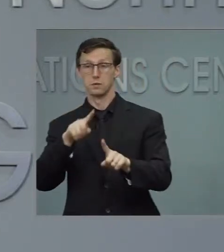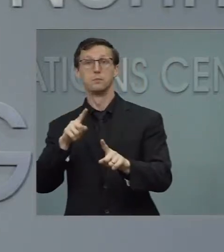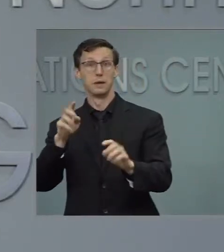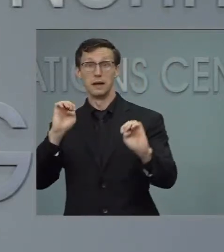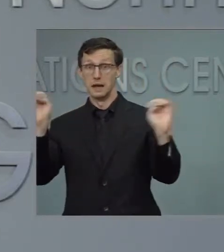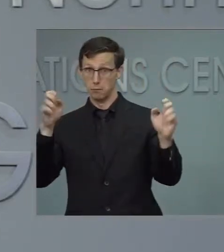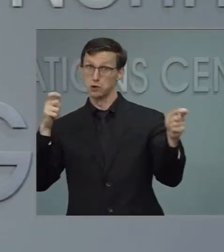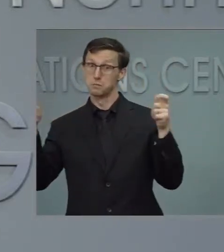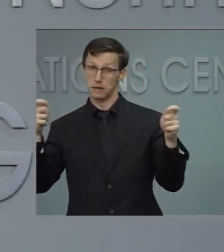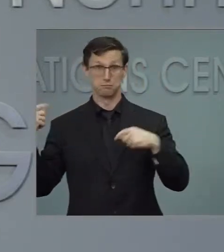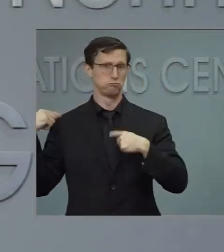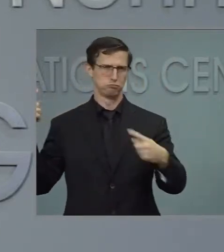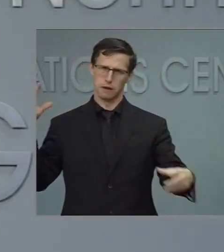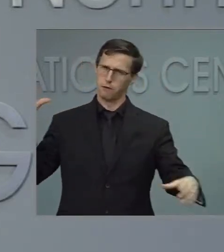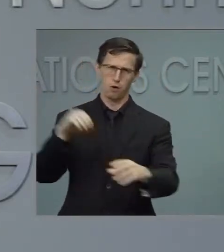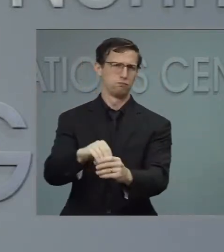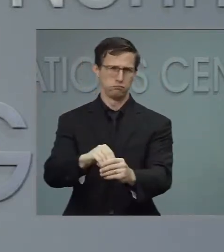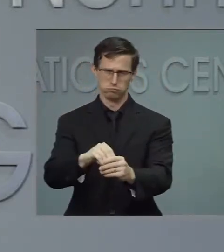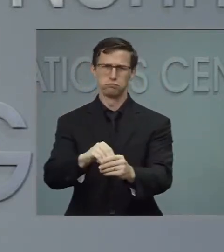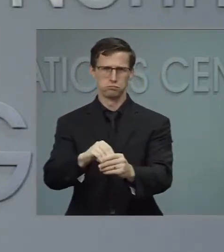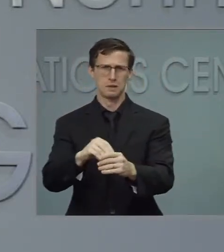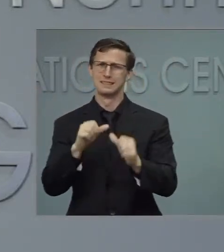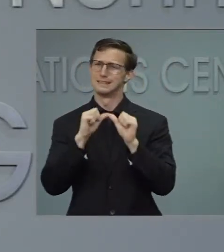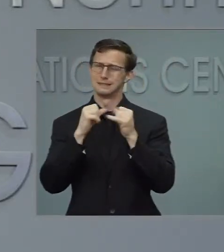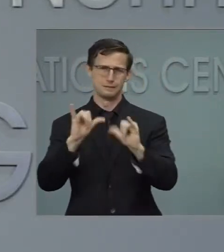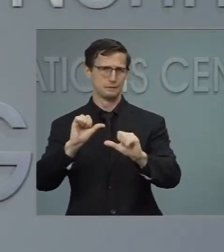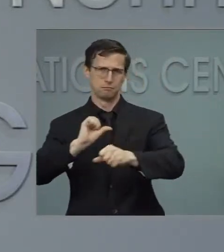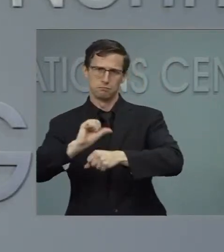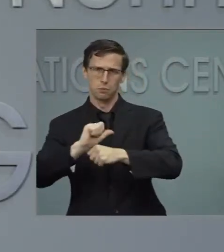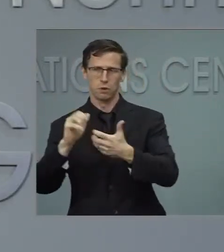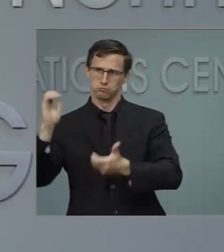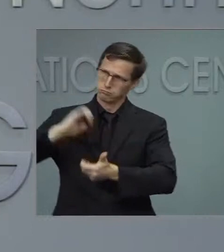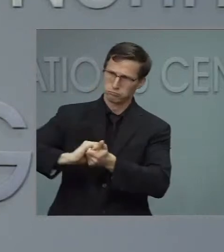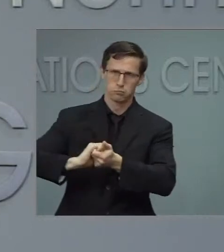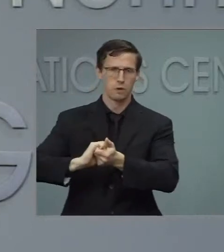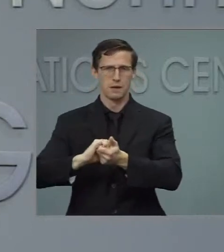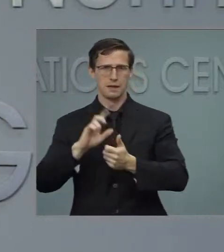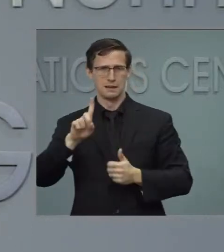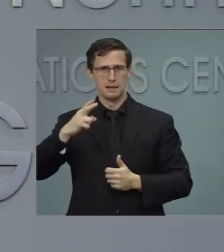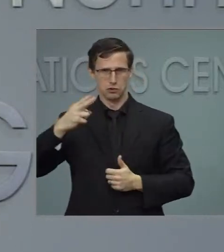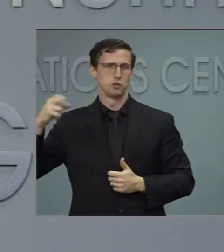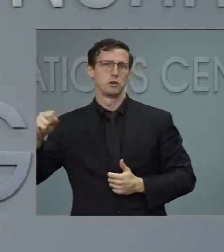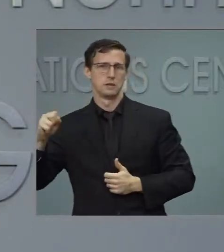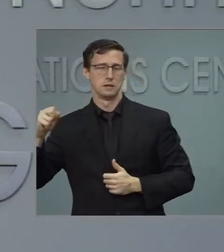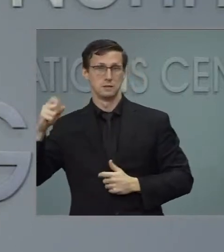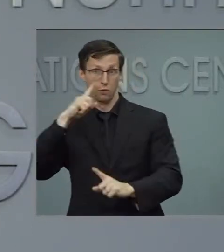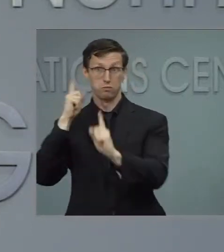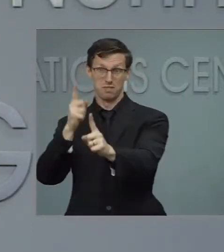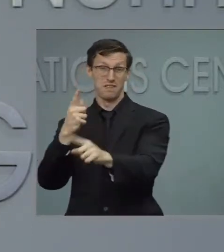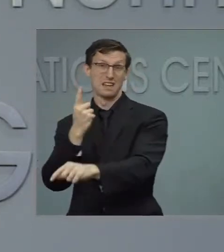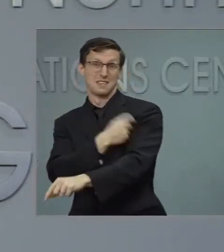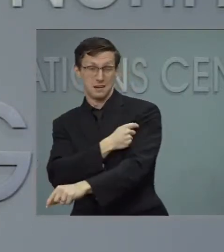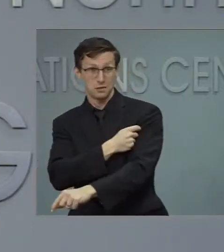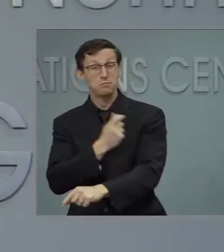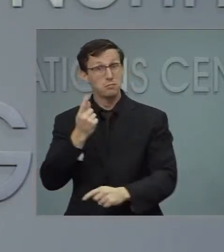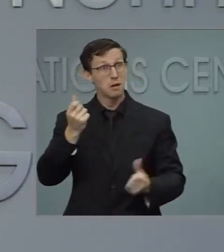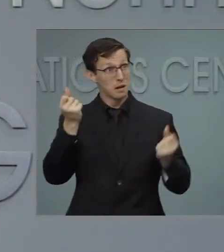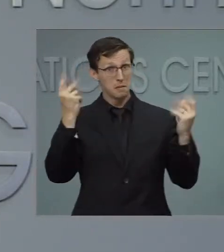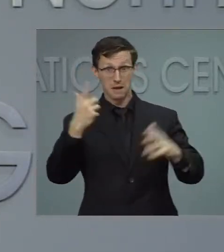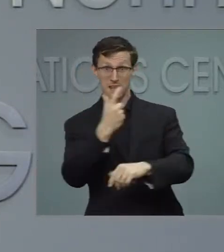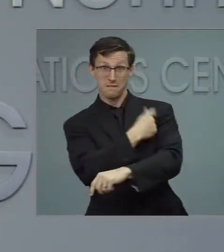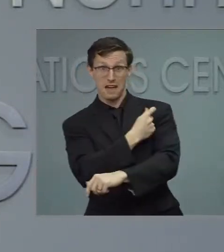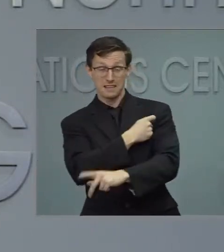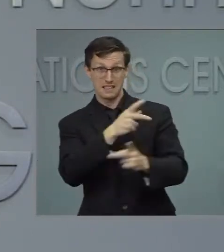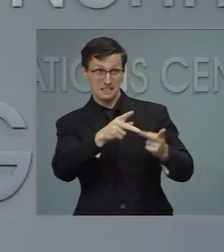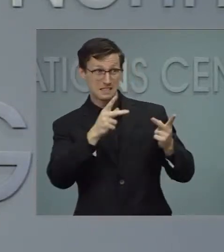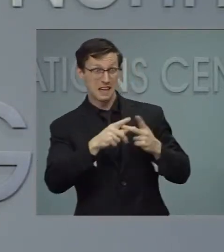involved, continuing to work with the Department of Health and Human Services, particularly in the area of vaccinations. And a lot of vaccination sites that I've been to, the